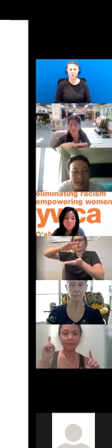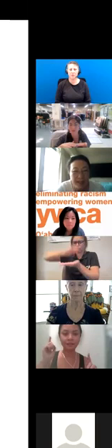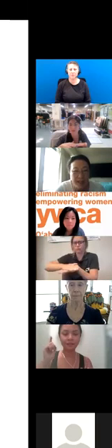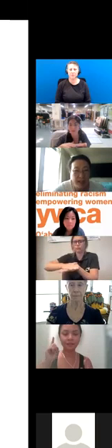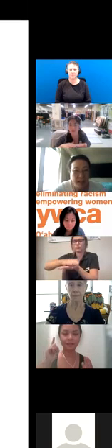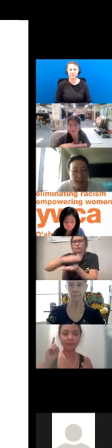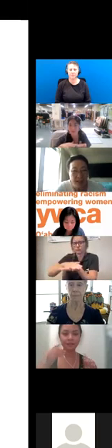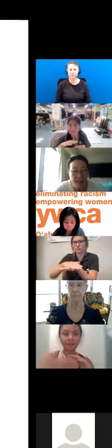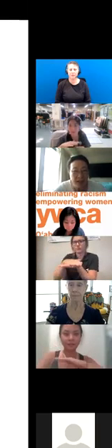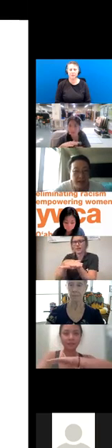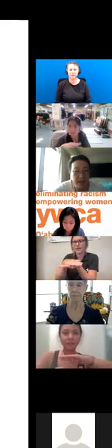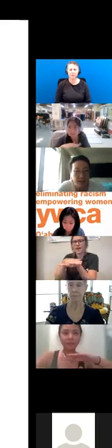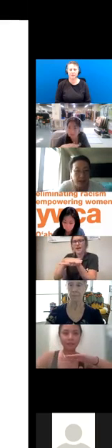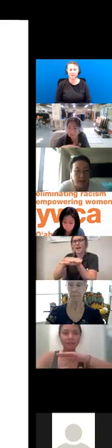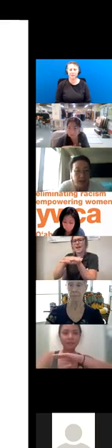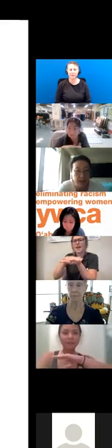No.